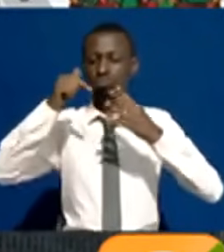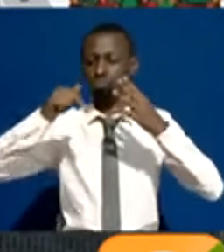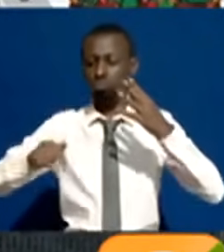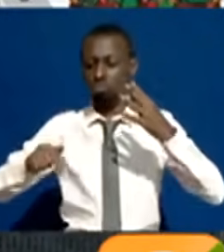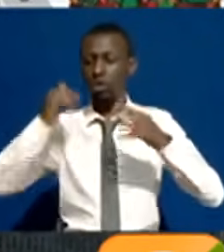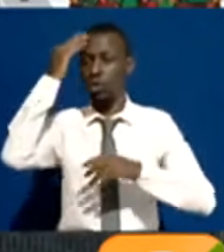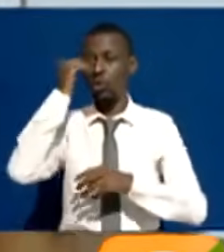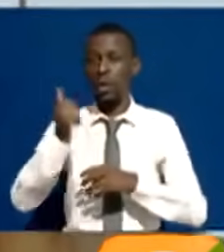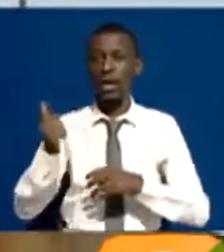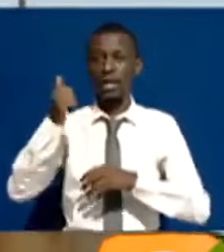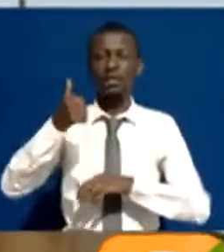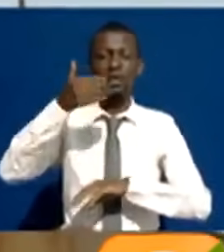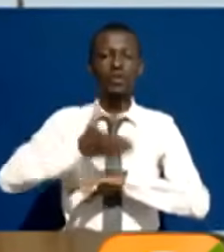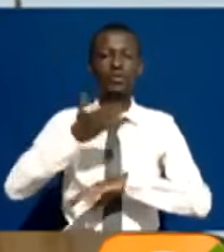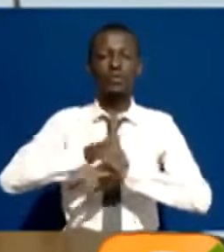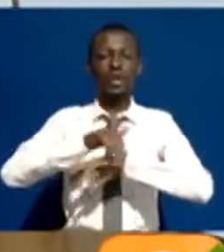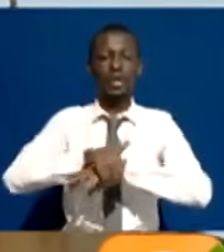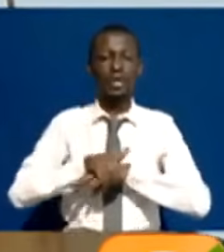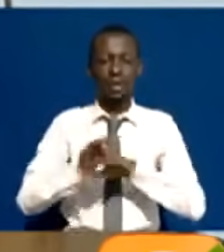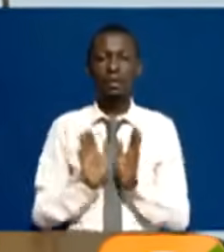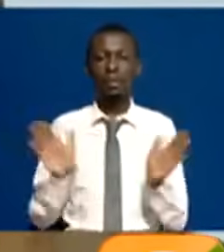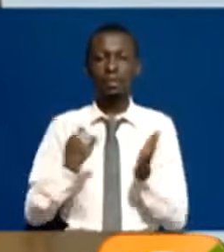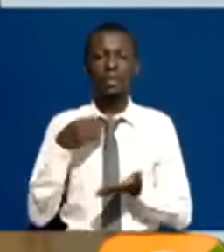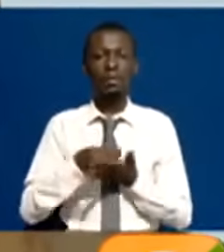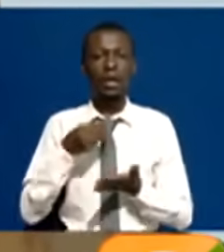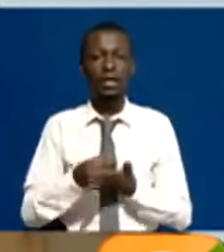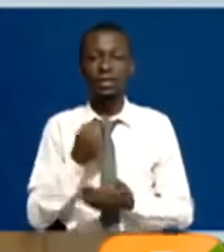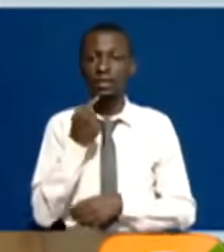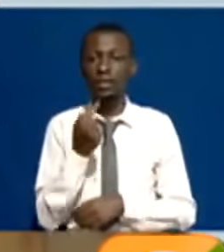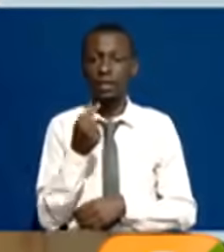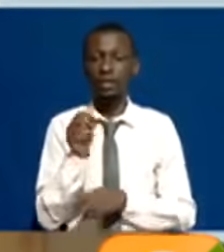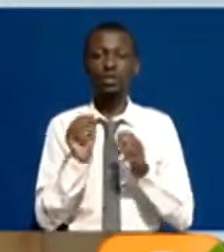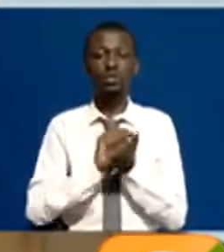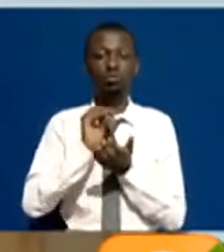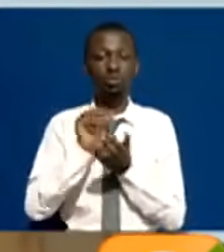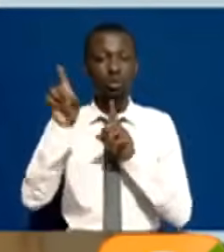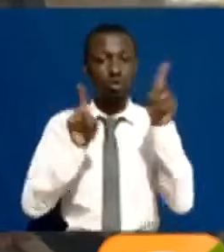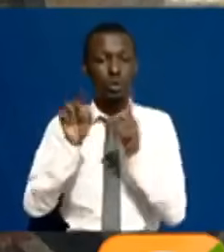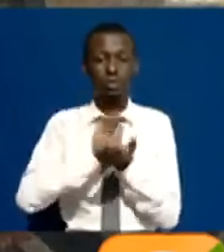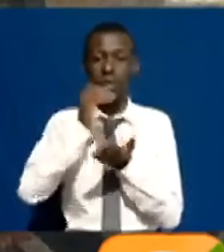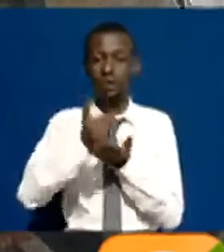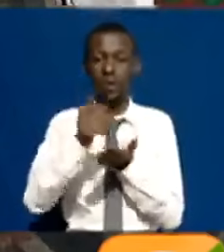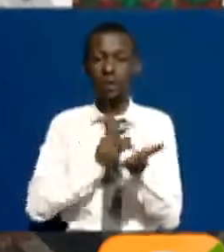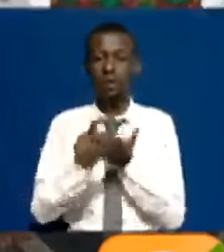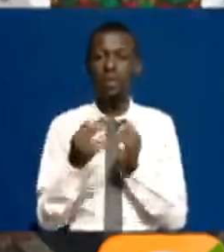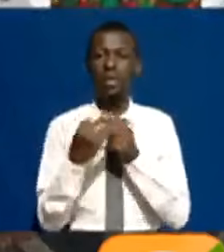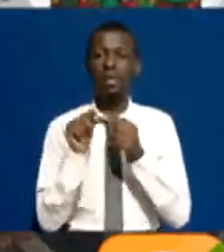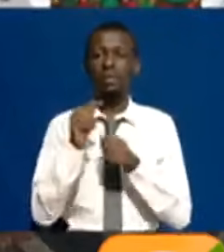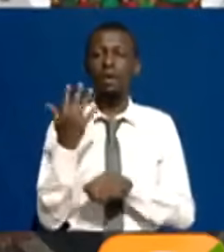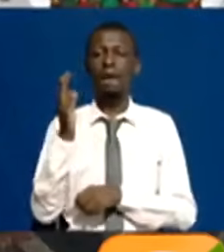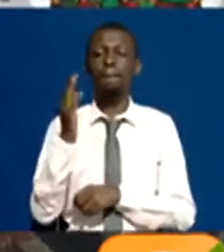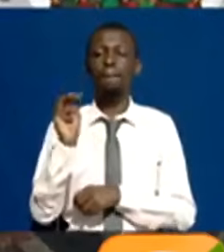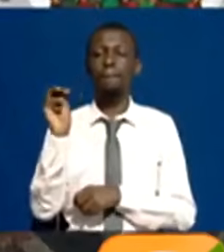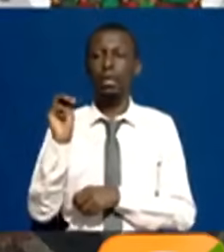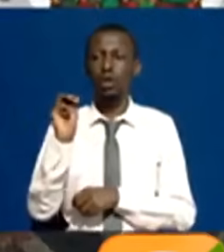acquisition of public monies. According to EACC, the Tourism Fund illegally paid 8.5 billion shillings for the